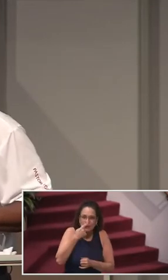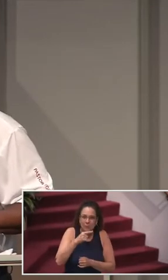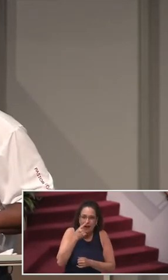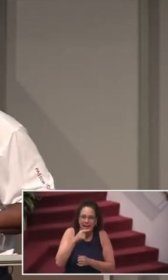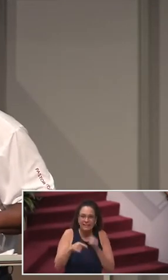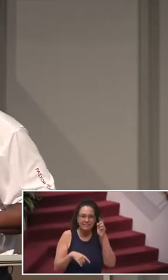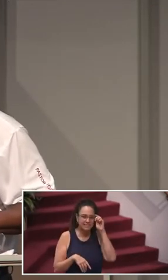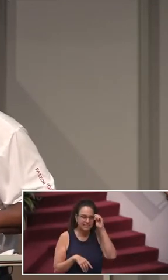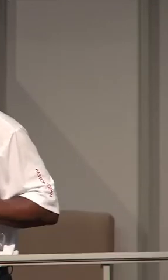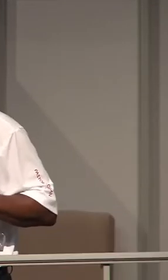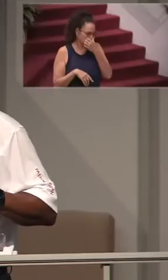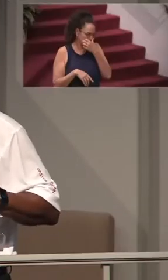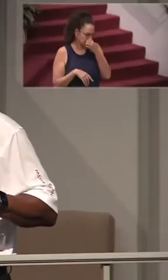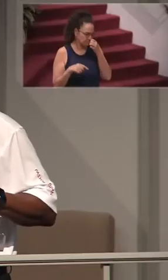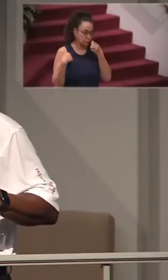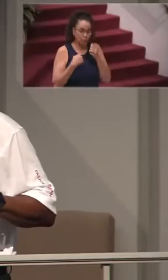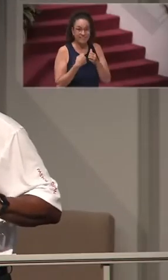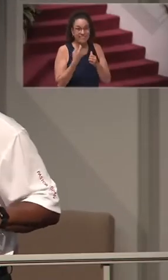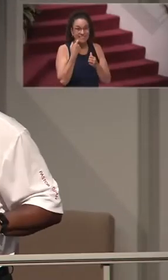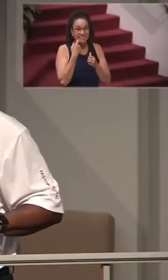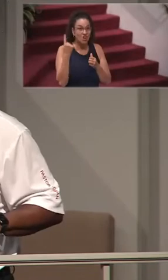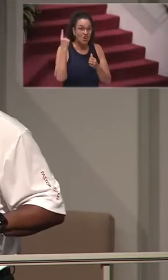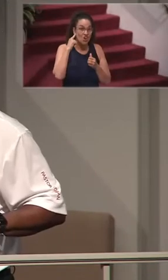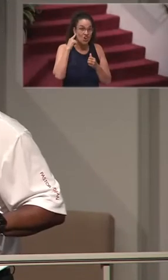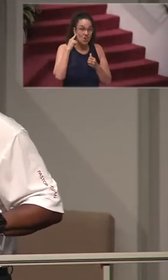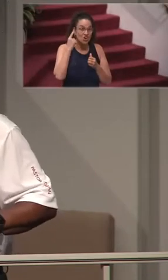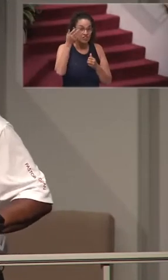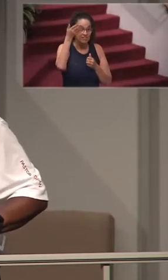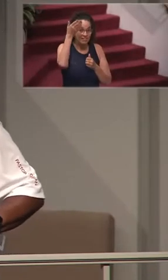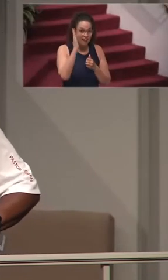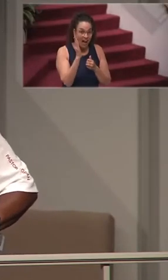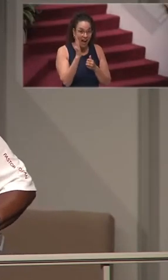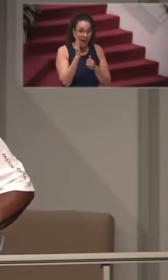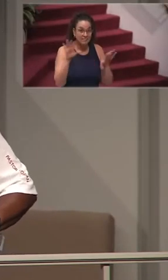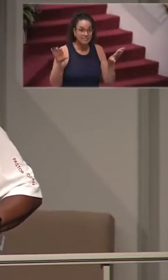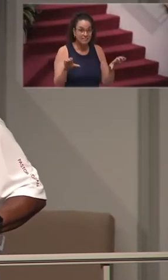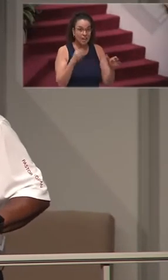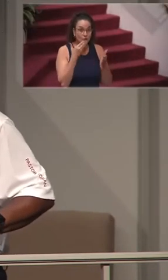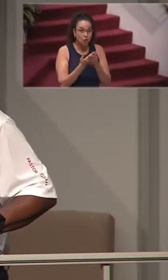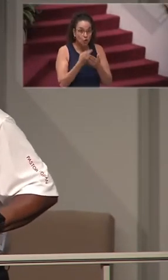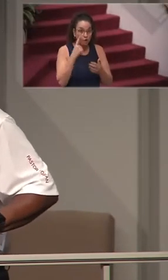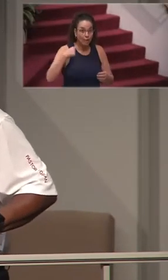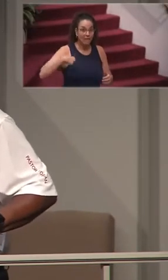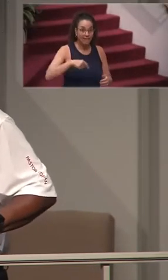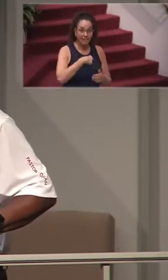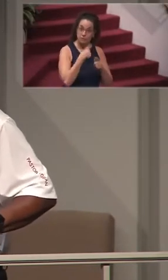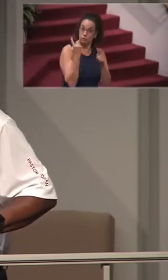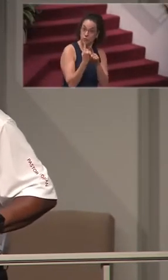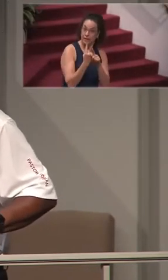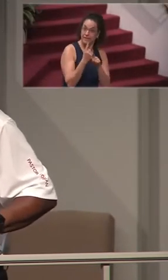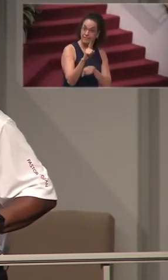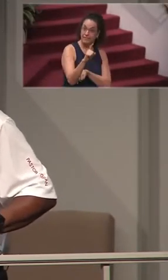And so we just heard that God has been good to us. Yes, yes.